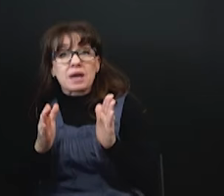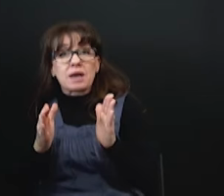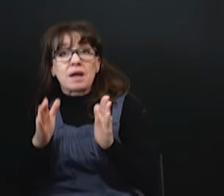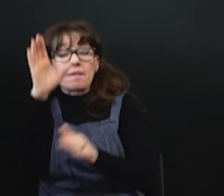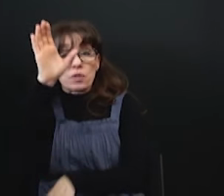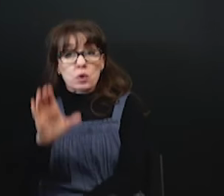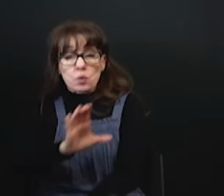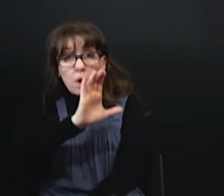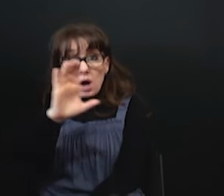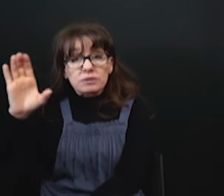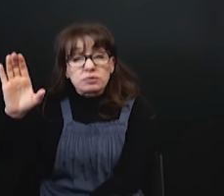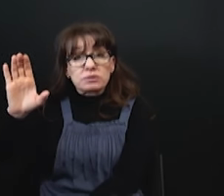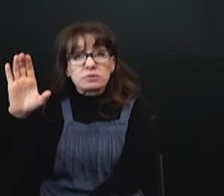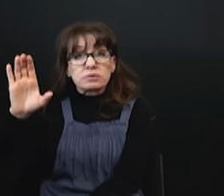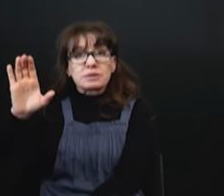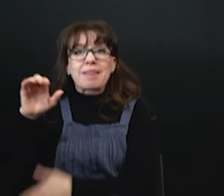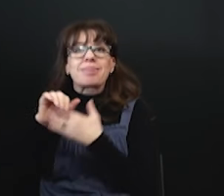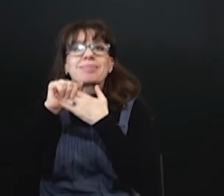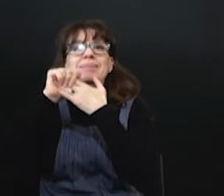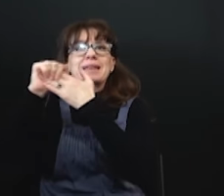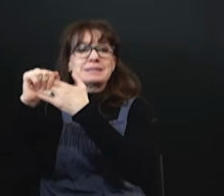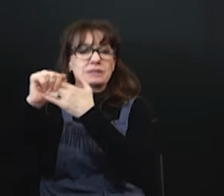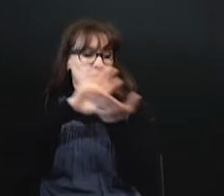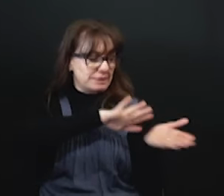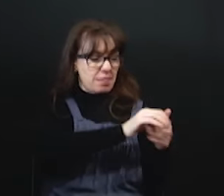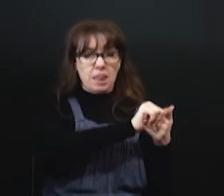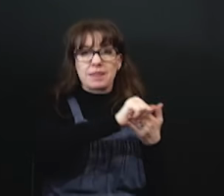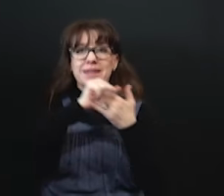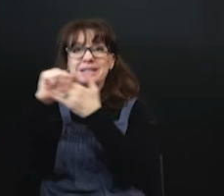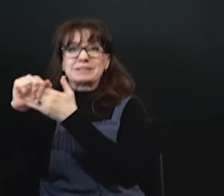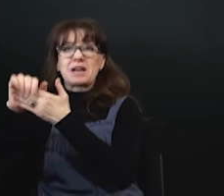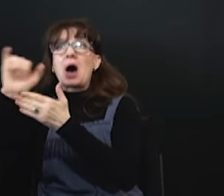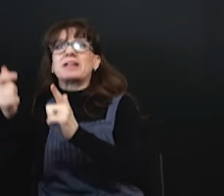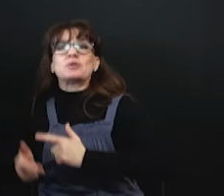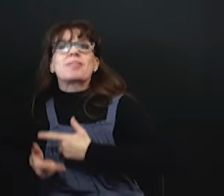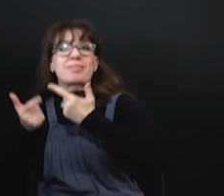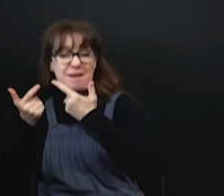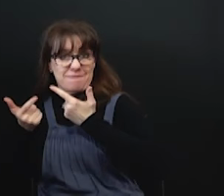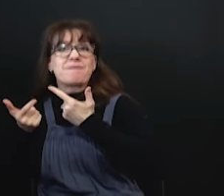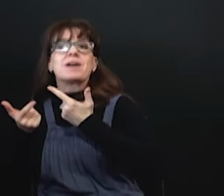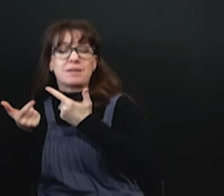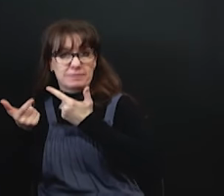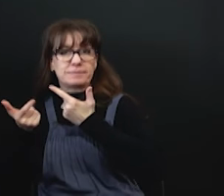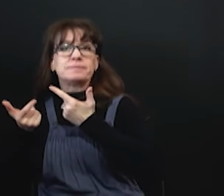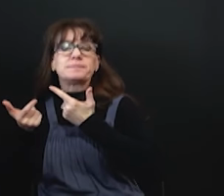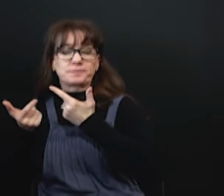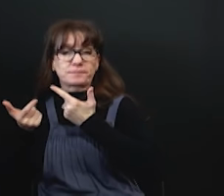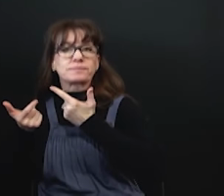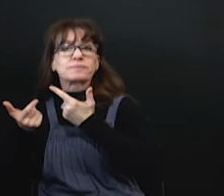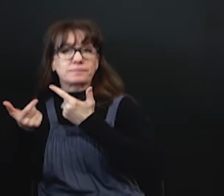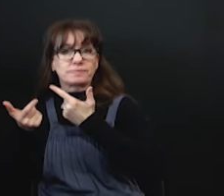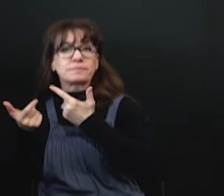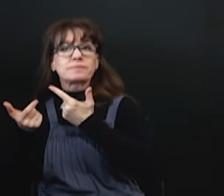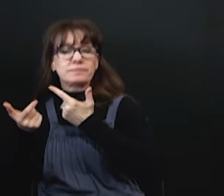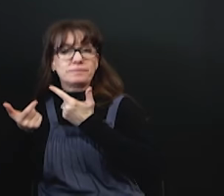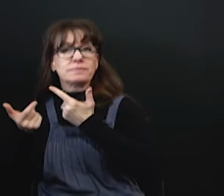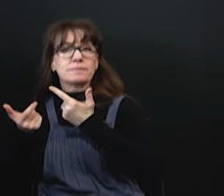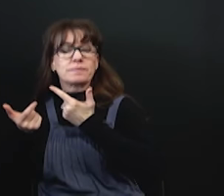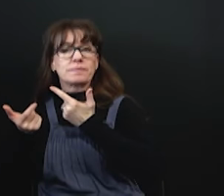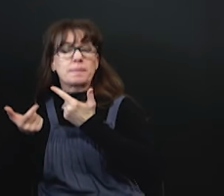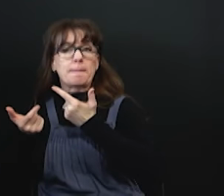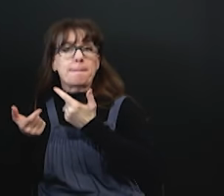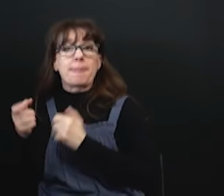the cross leads from death to life. The